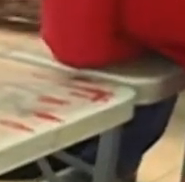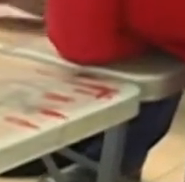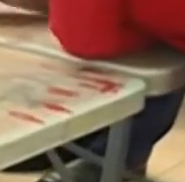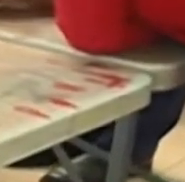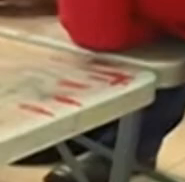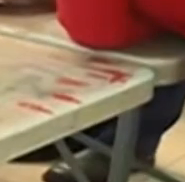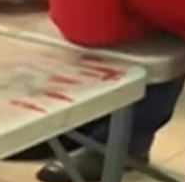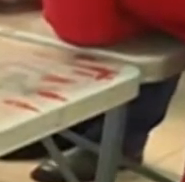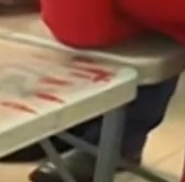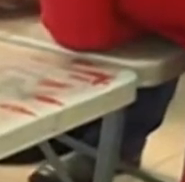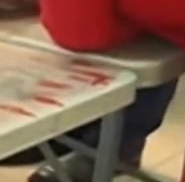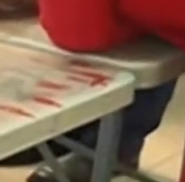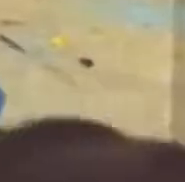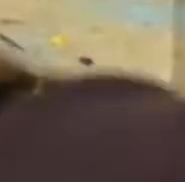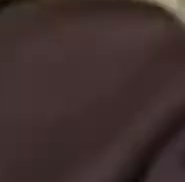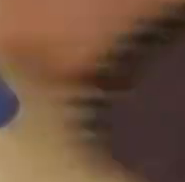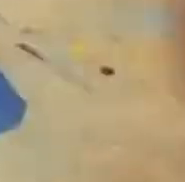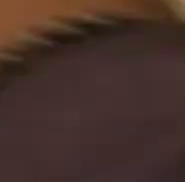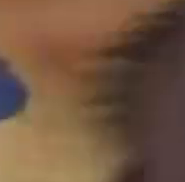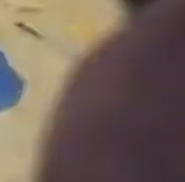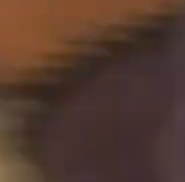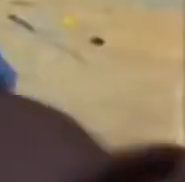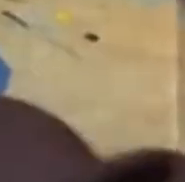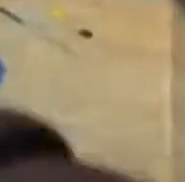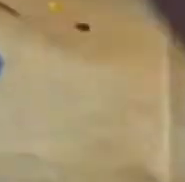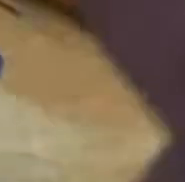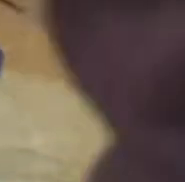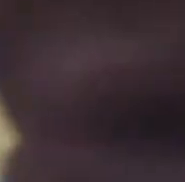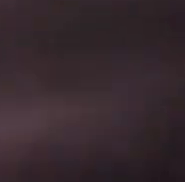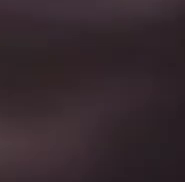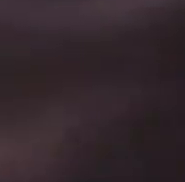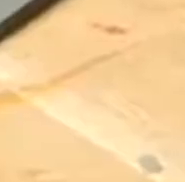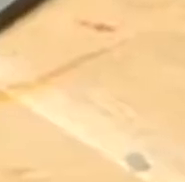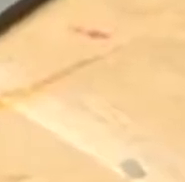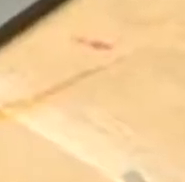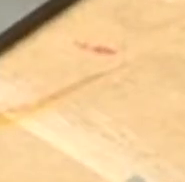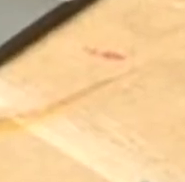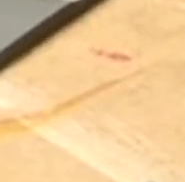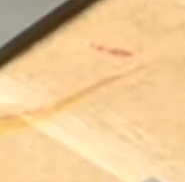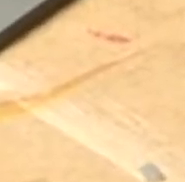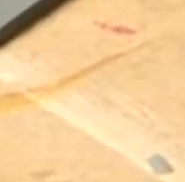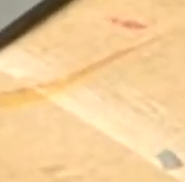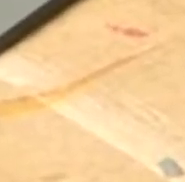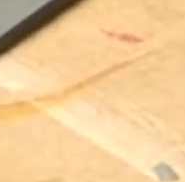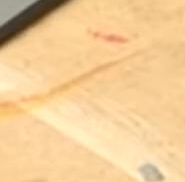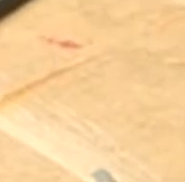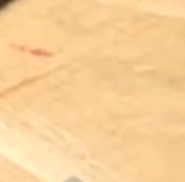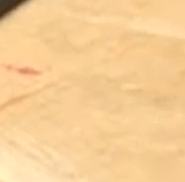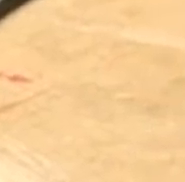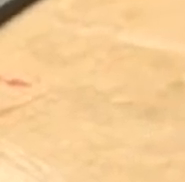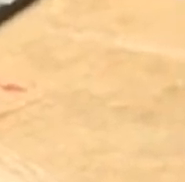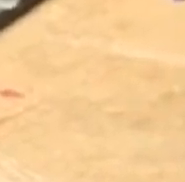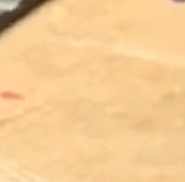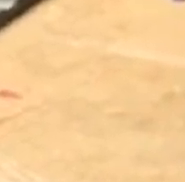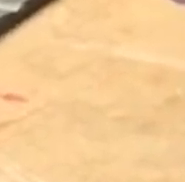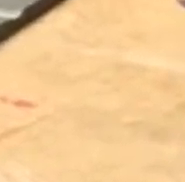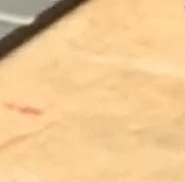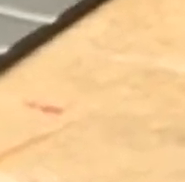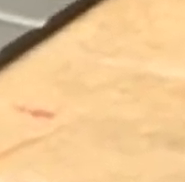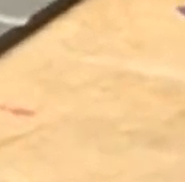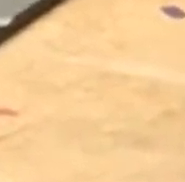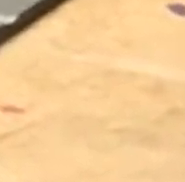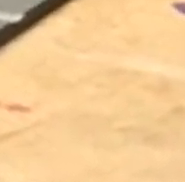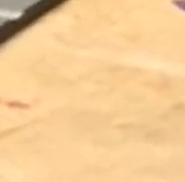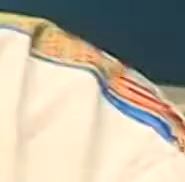of one's career path is inevitable at some point. However, consciousness kept Wadu focused on art. I